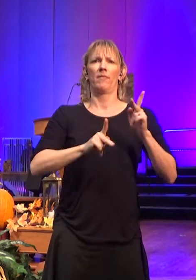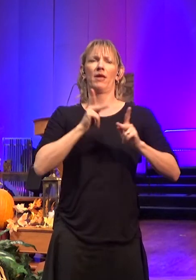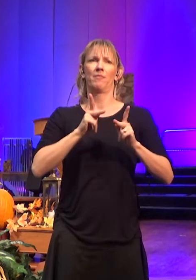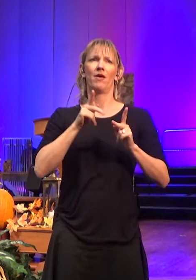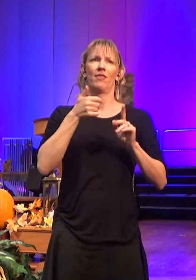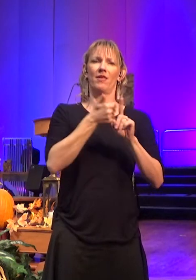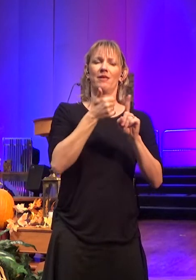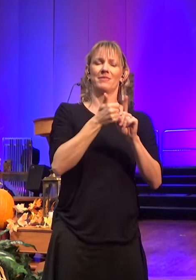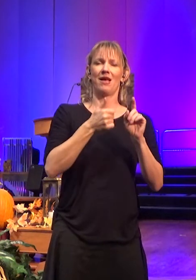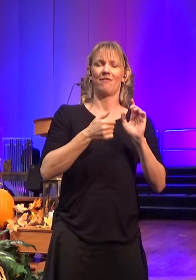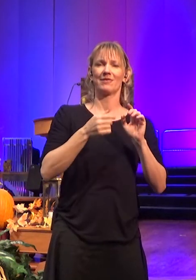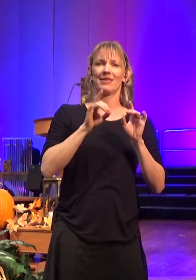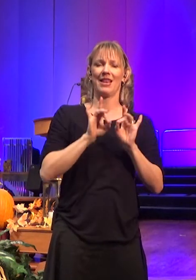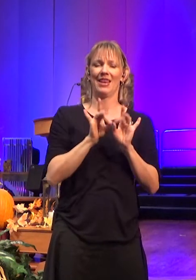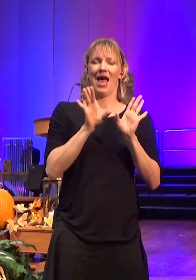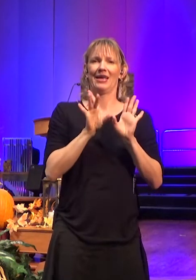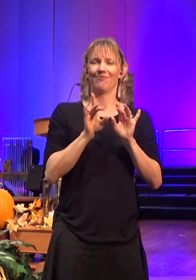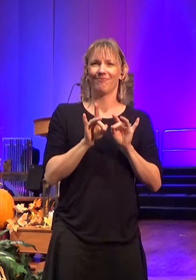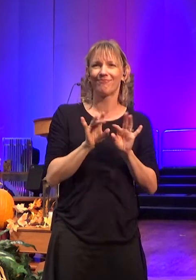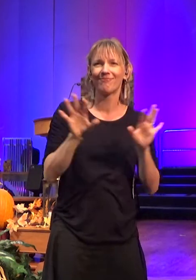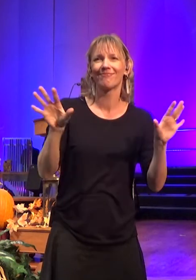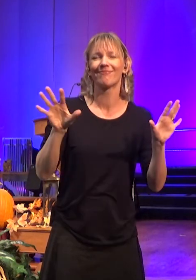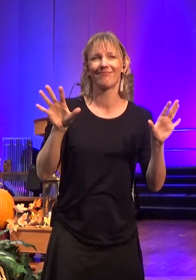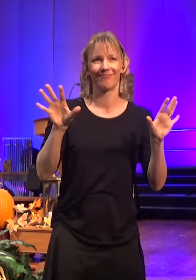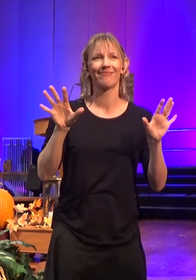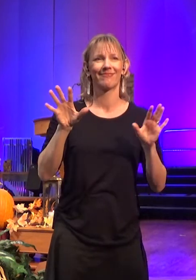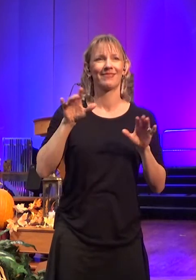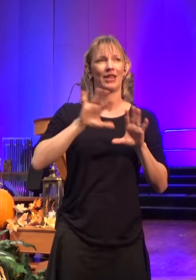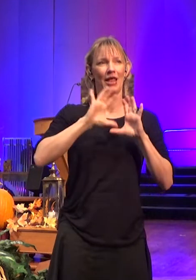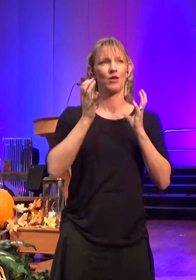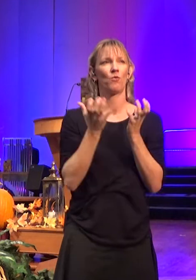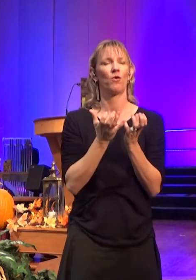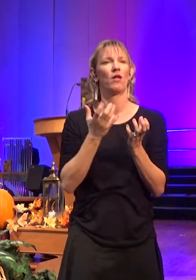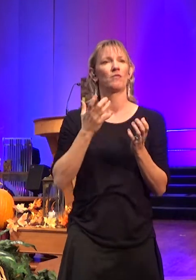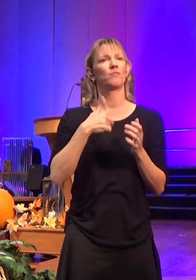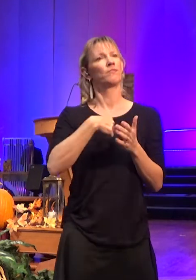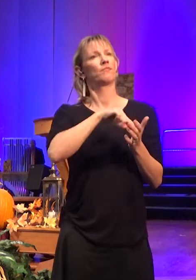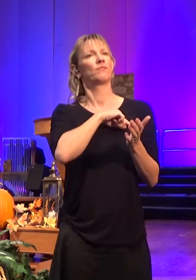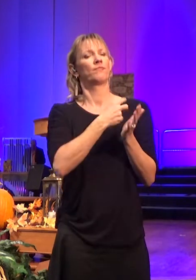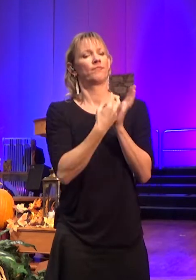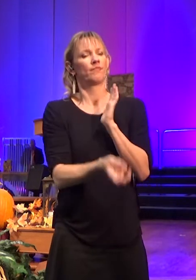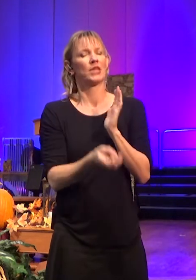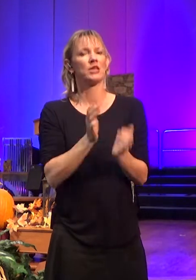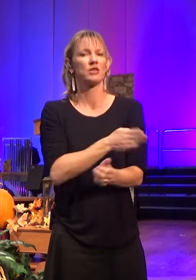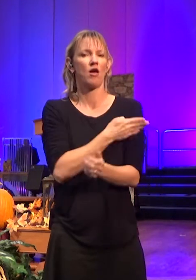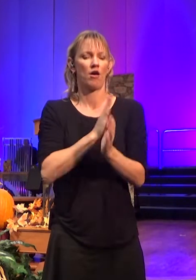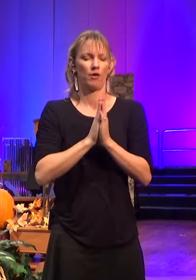beacon of light in our world as we move into this time of song and of prayer.